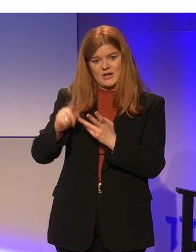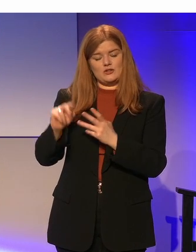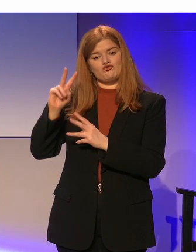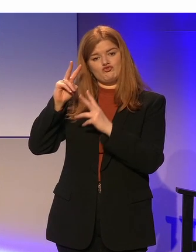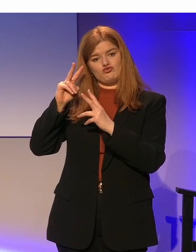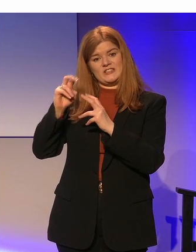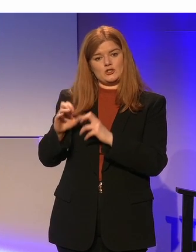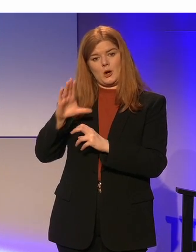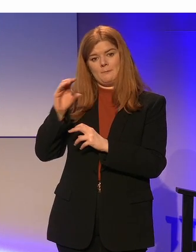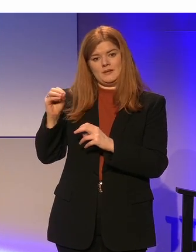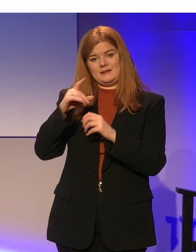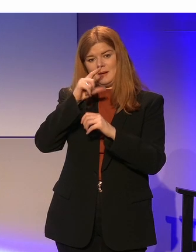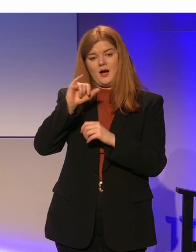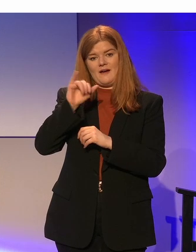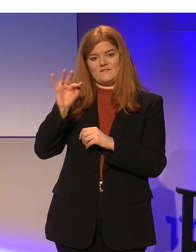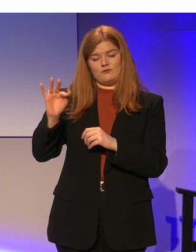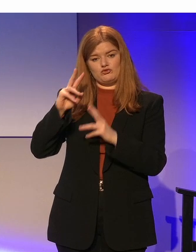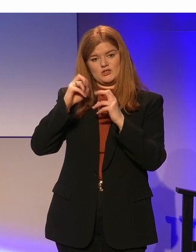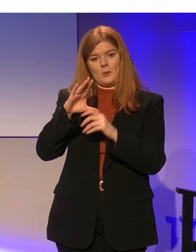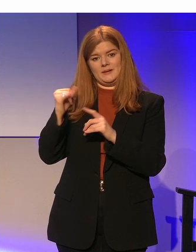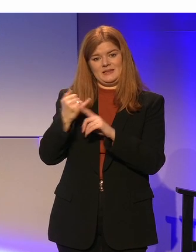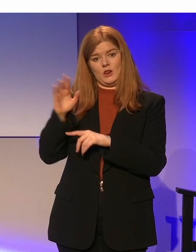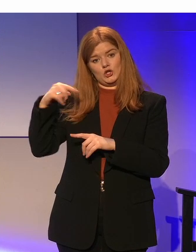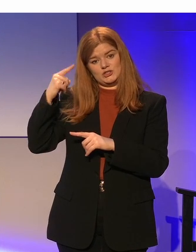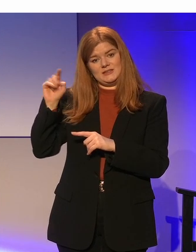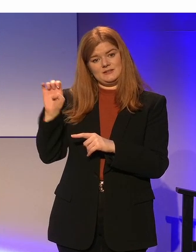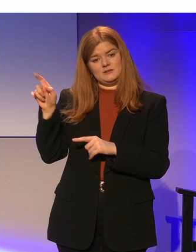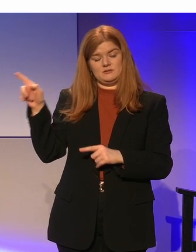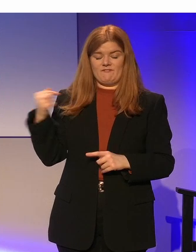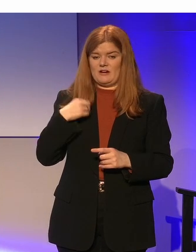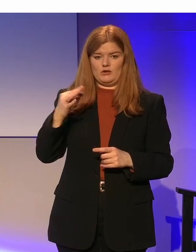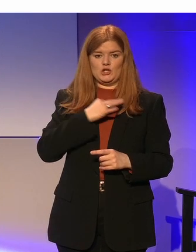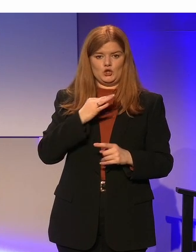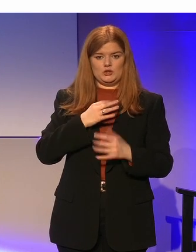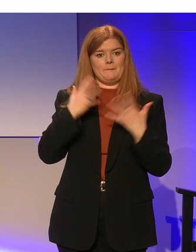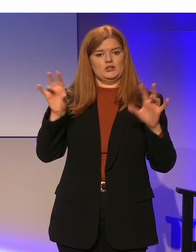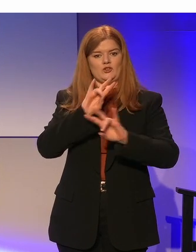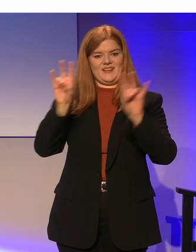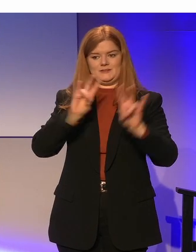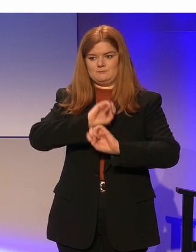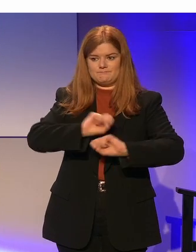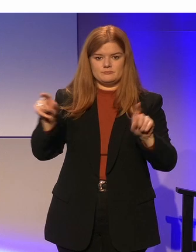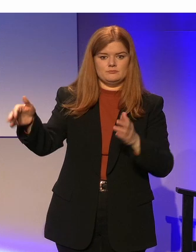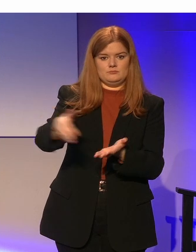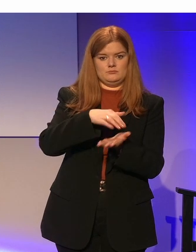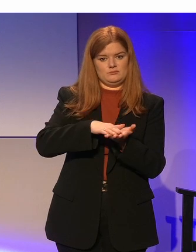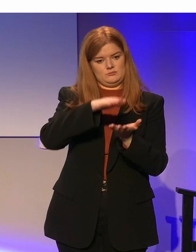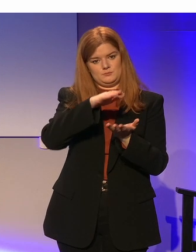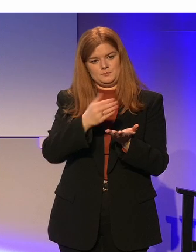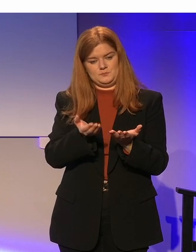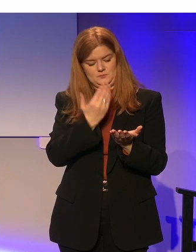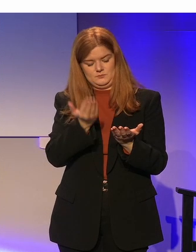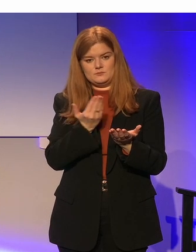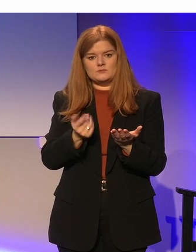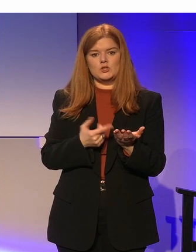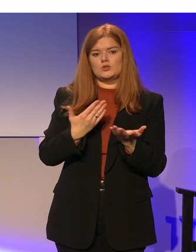research company called IFF Research in London, in England, who are really good at large-scale surveys.